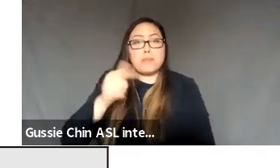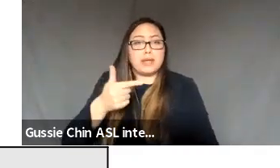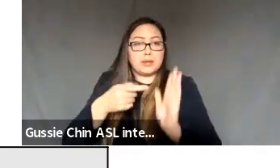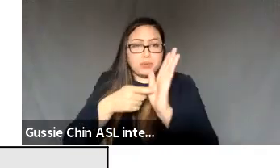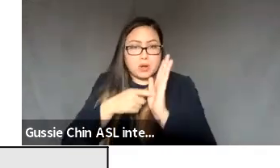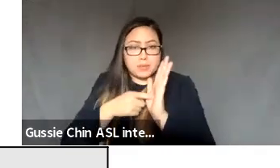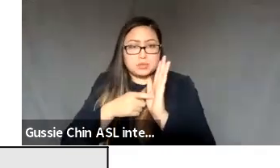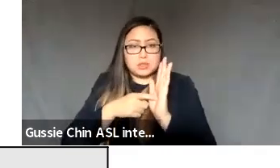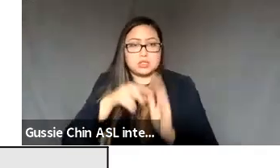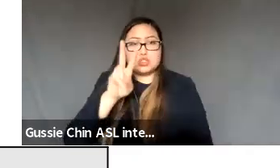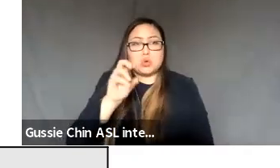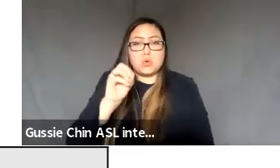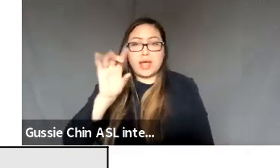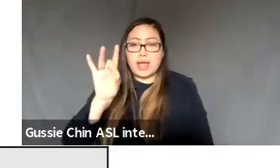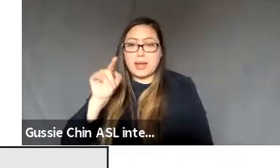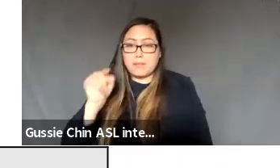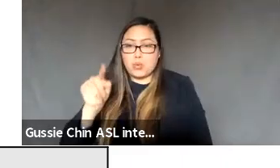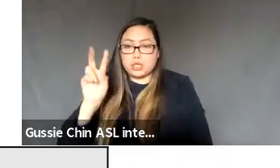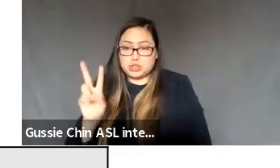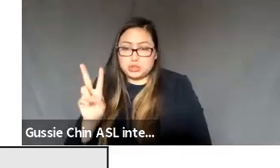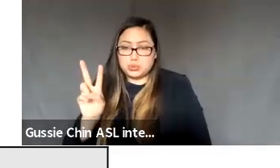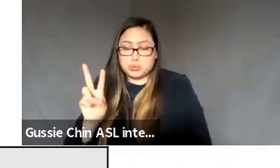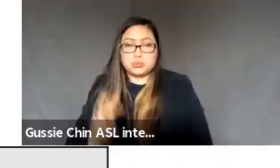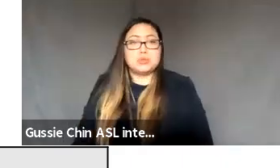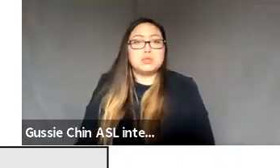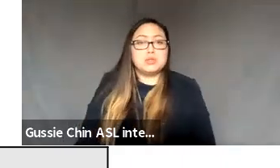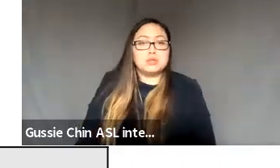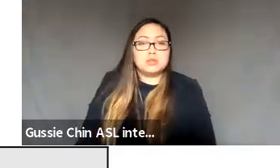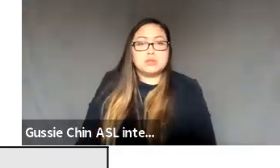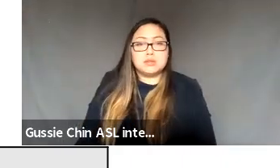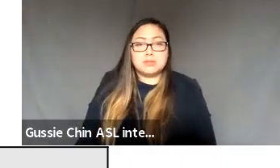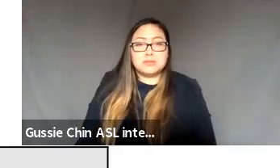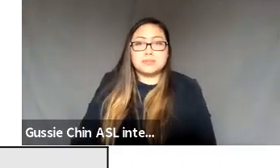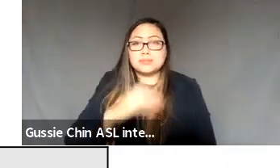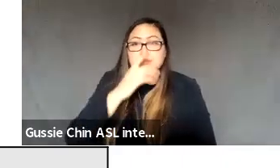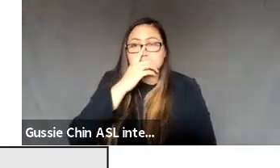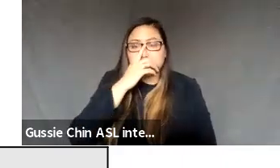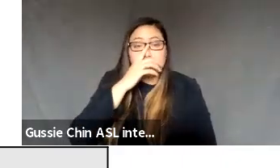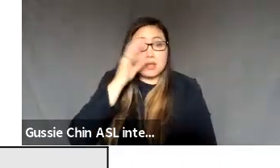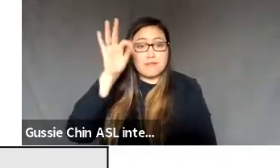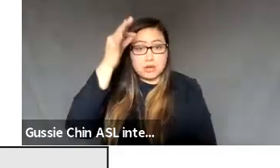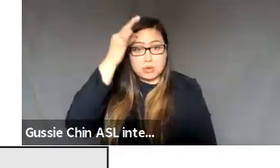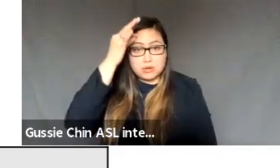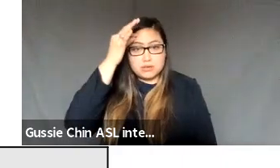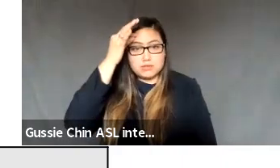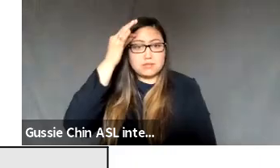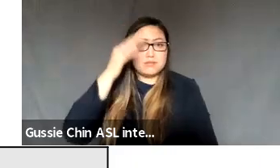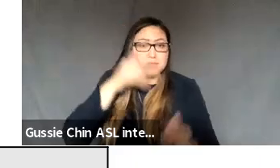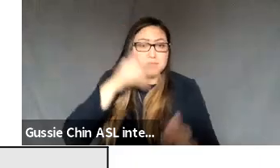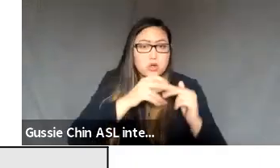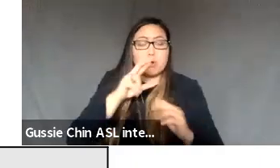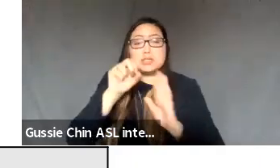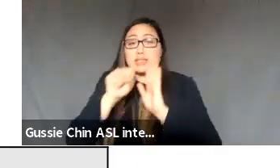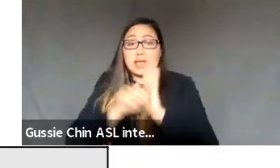table at 208.2. You find it for both federal facilities and state and local government or